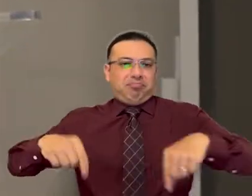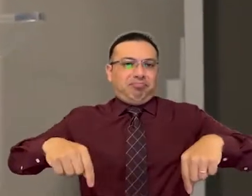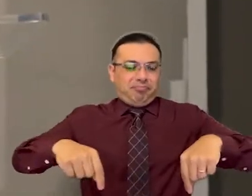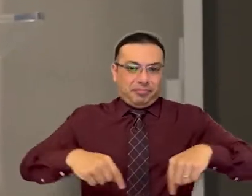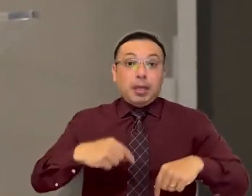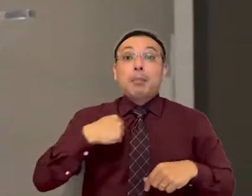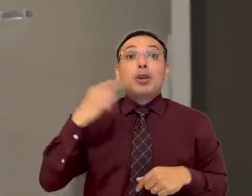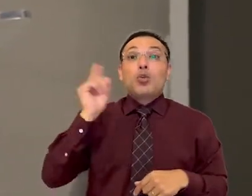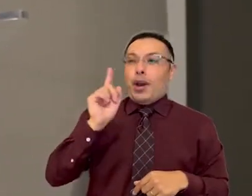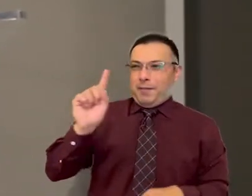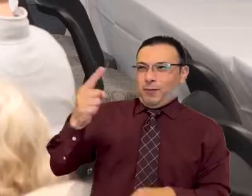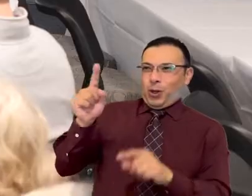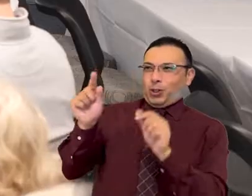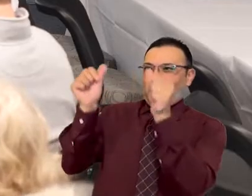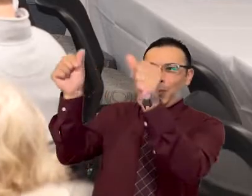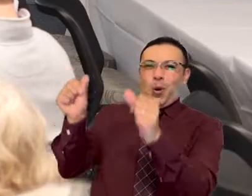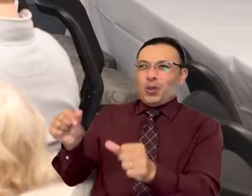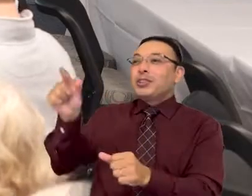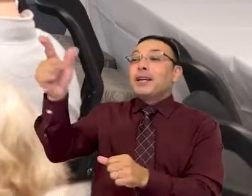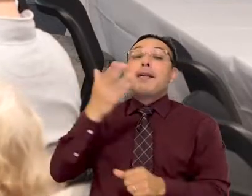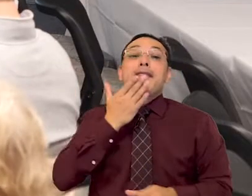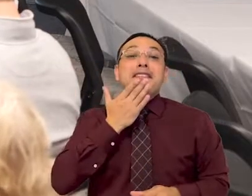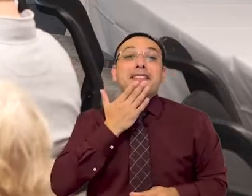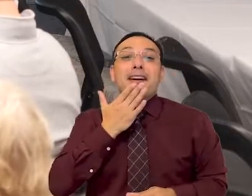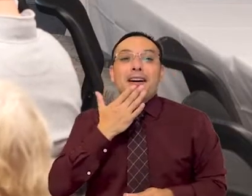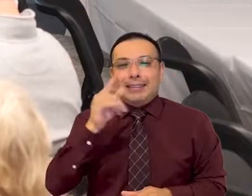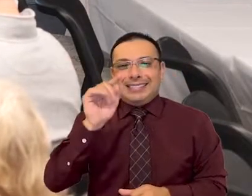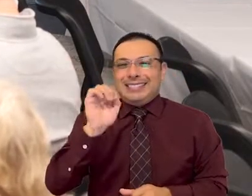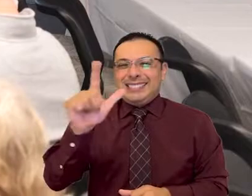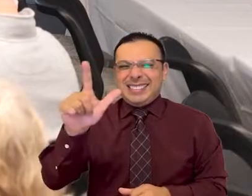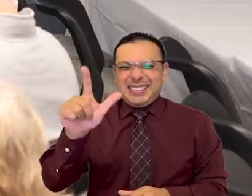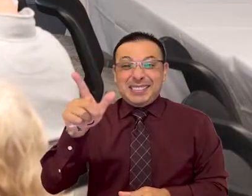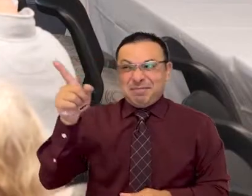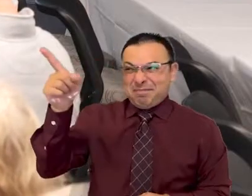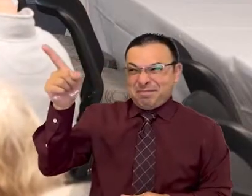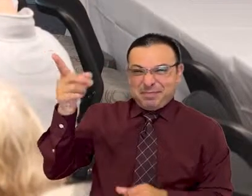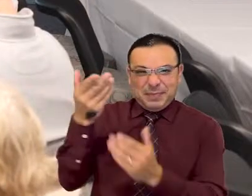that first poster where you see the teal map right by the door.